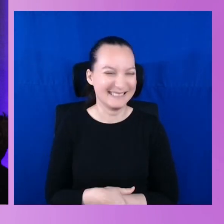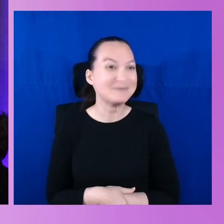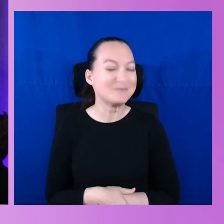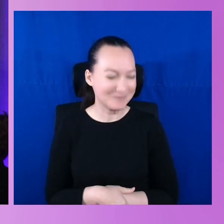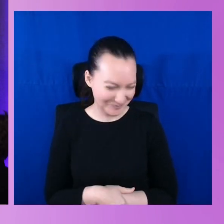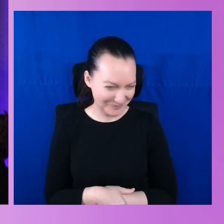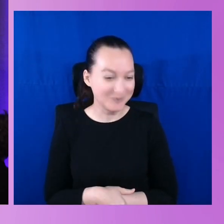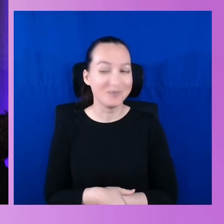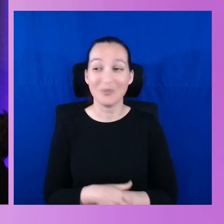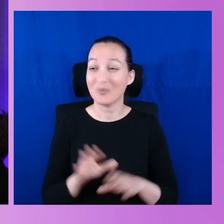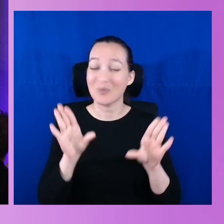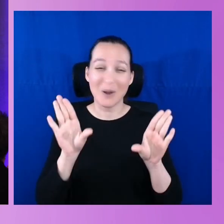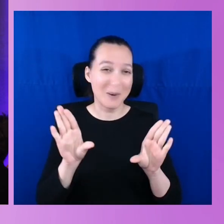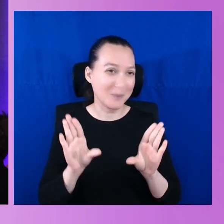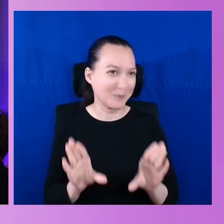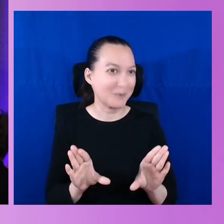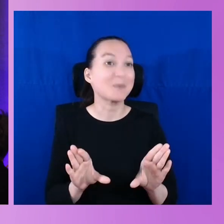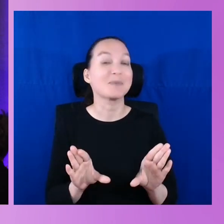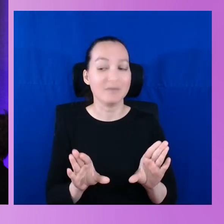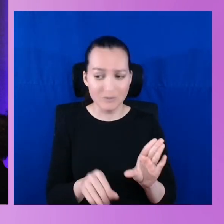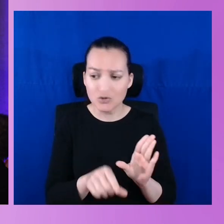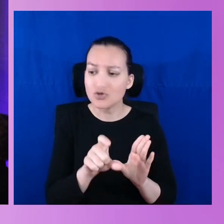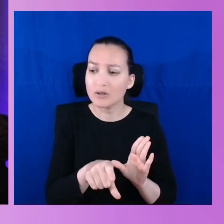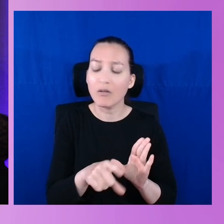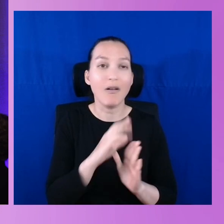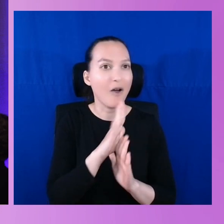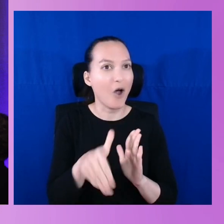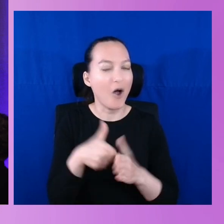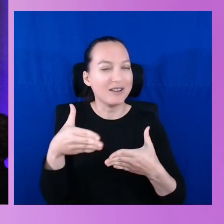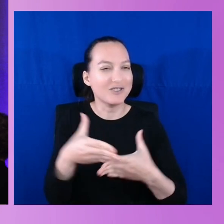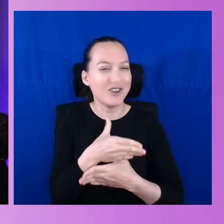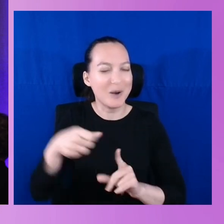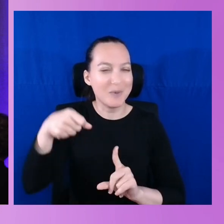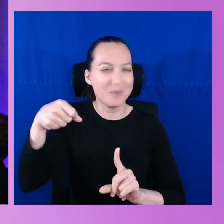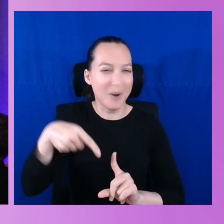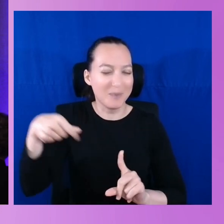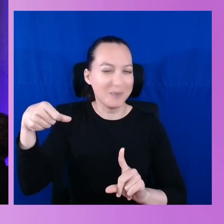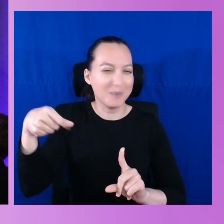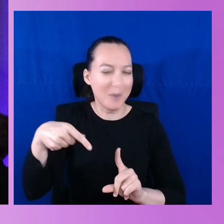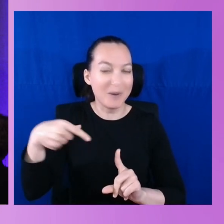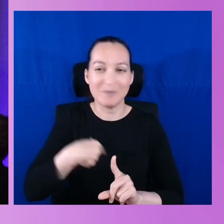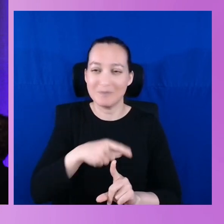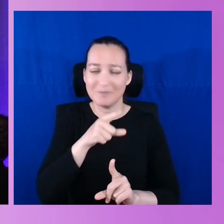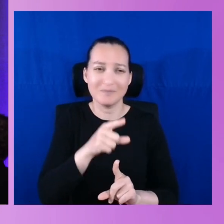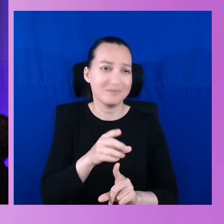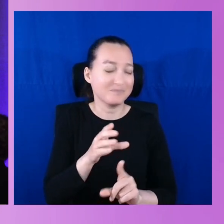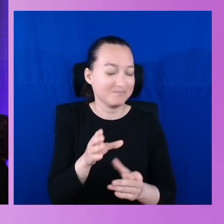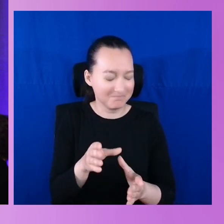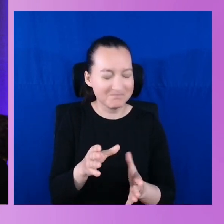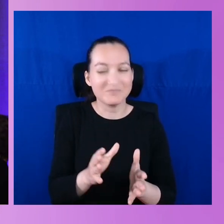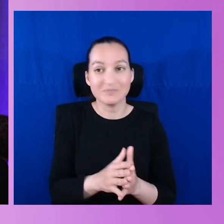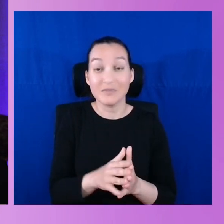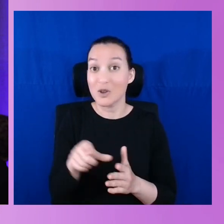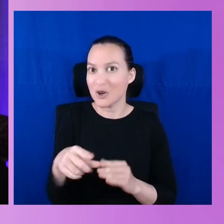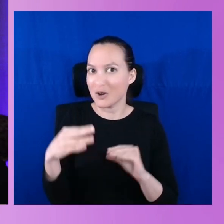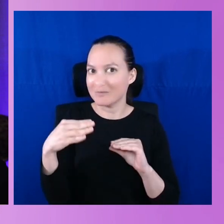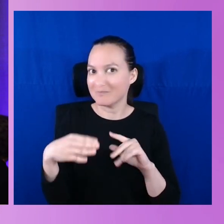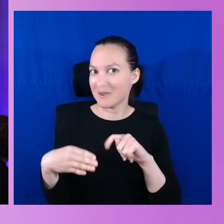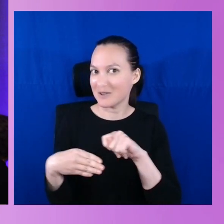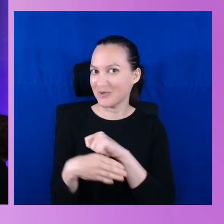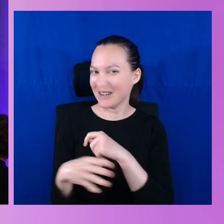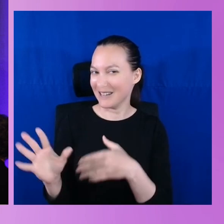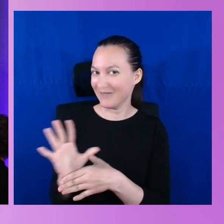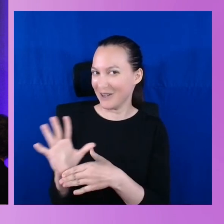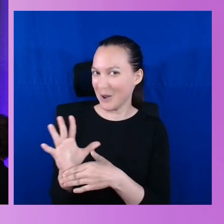That's awesome. Yeah, we should all start sharing our prompts, and I'm sure your training videos is going to start getting a